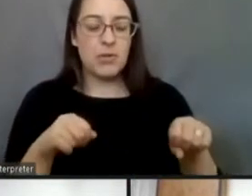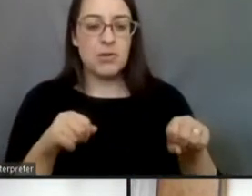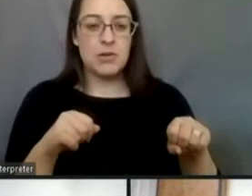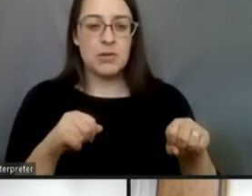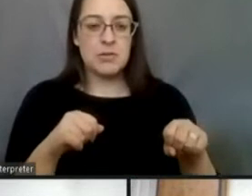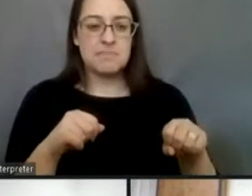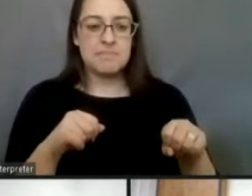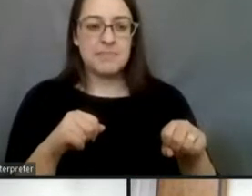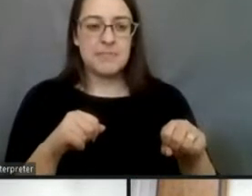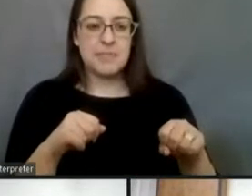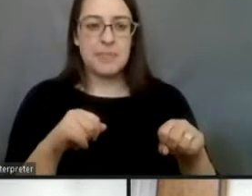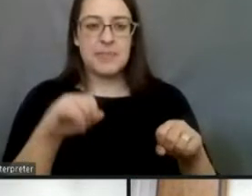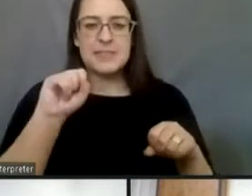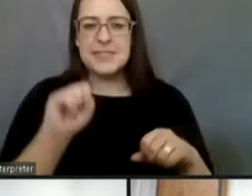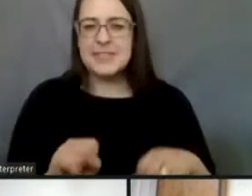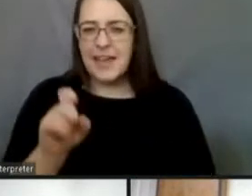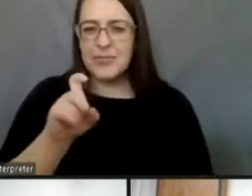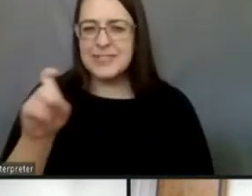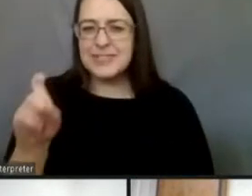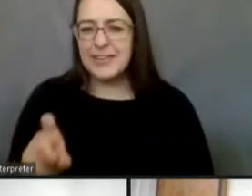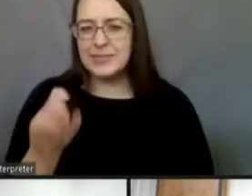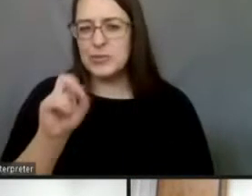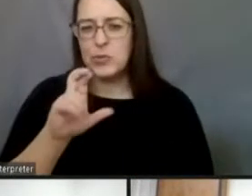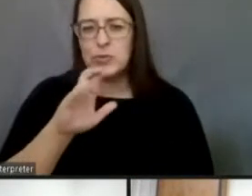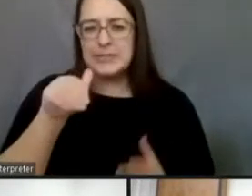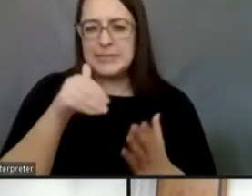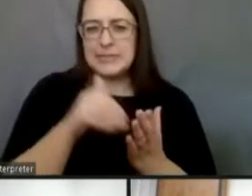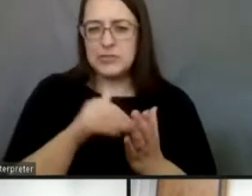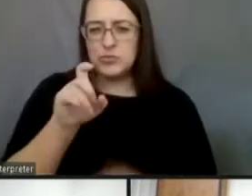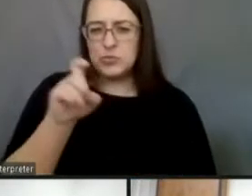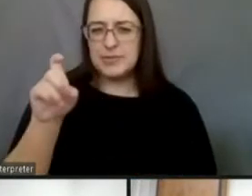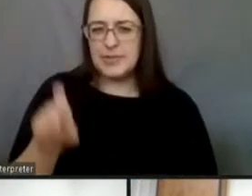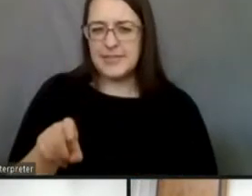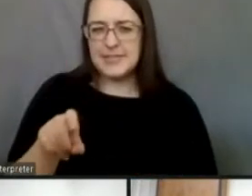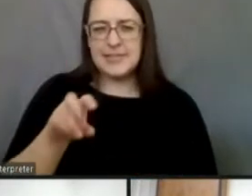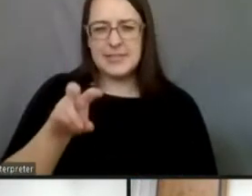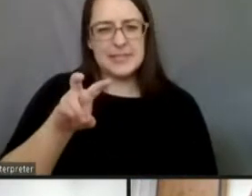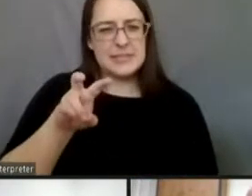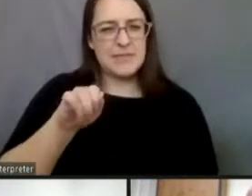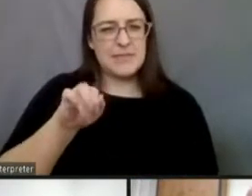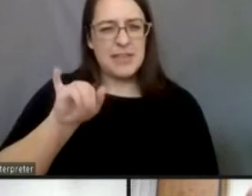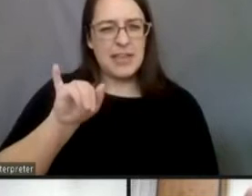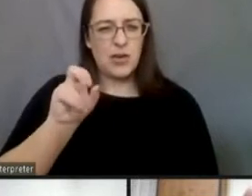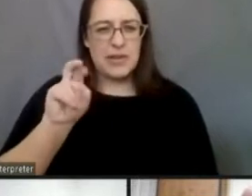a South Texas or Central Texas variant.